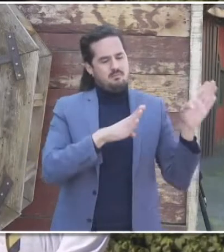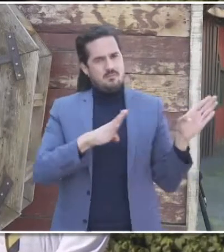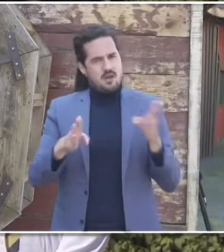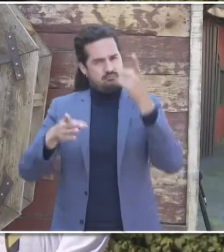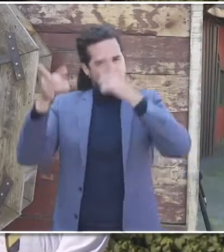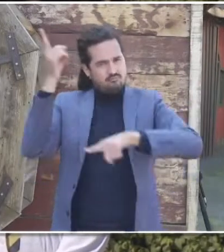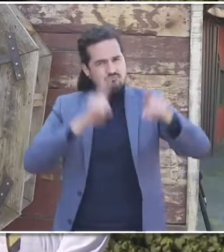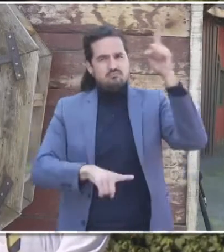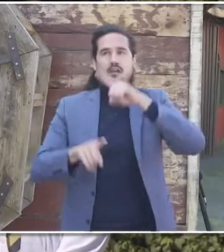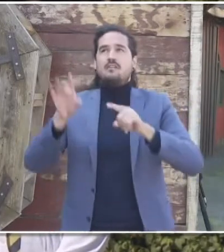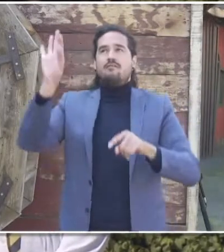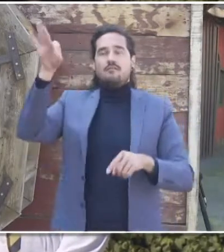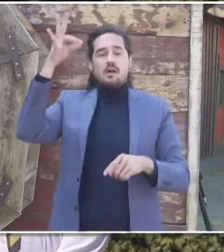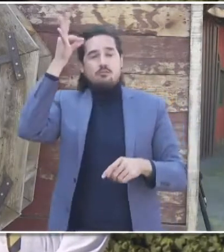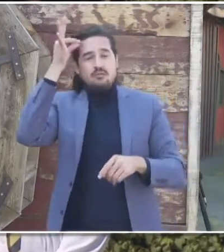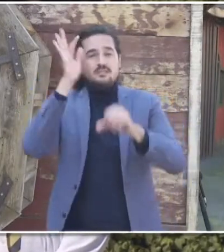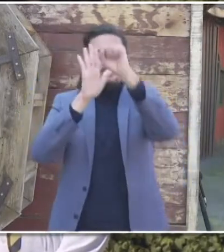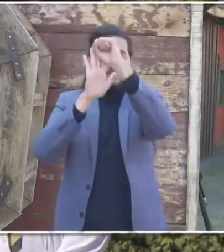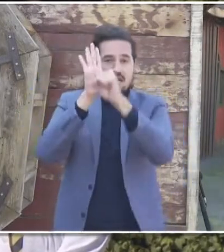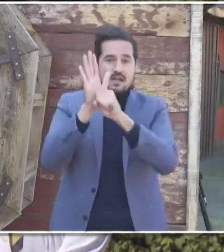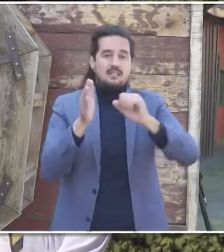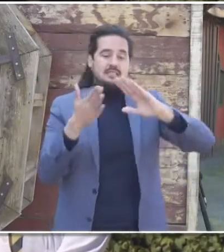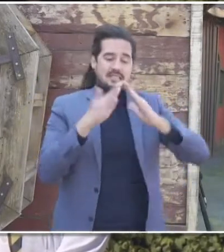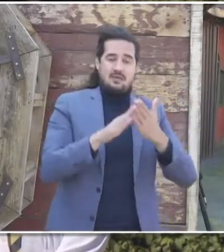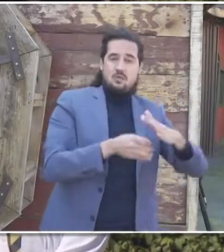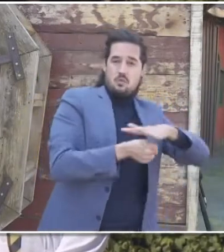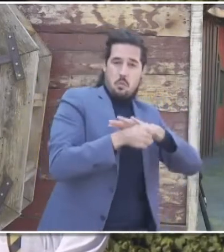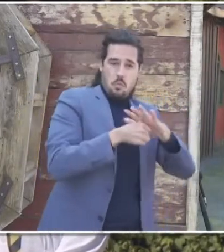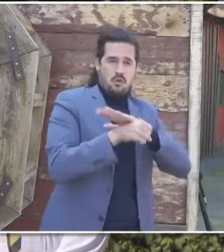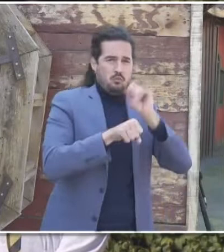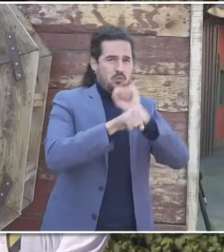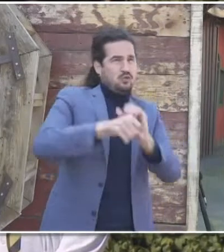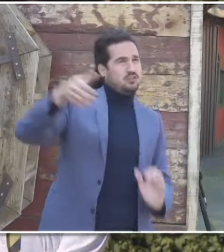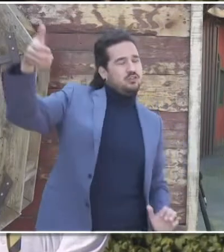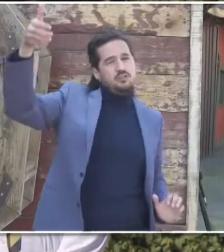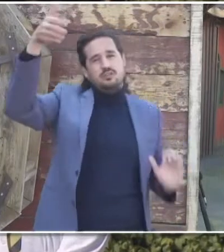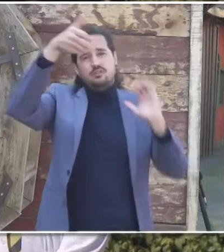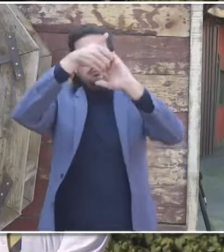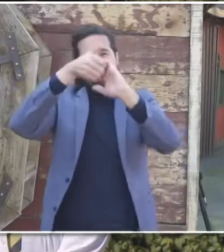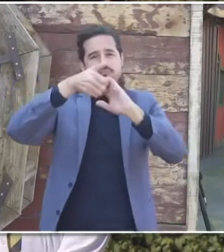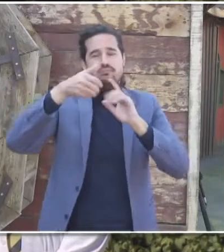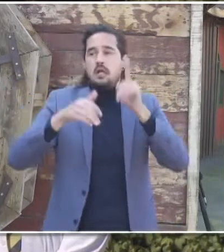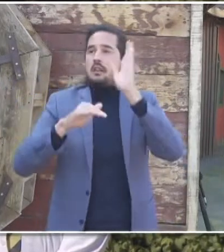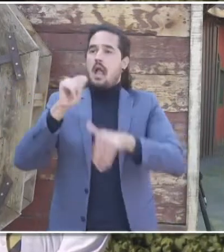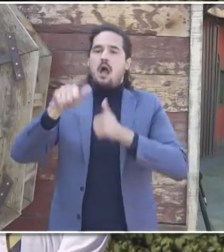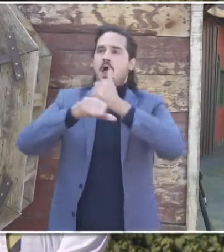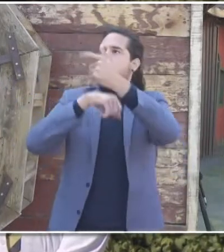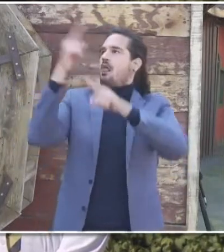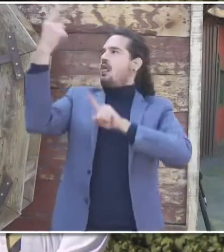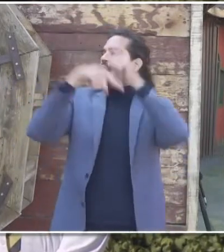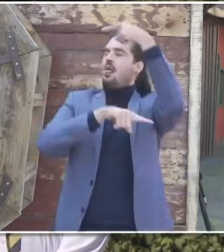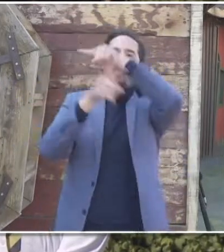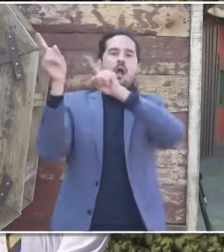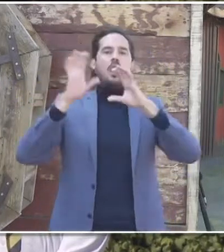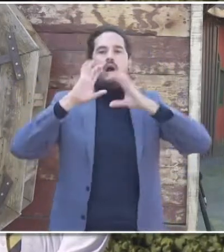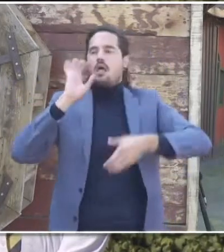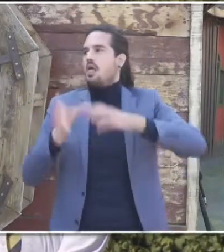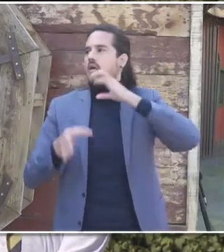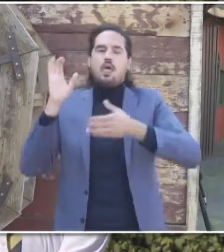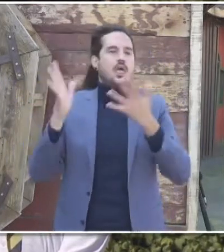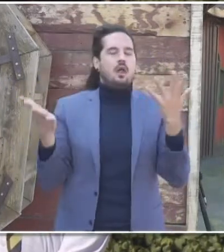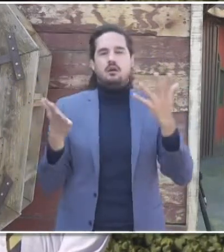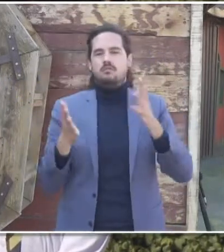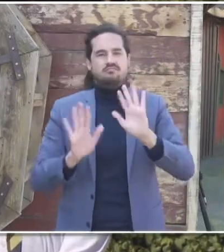in this together. Blaming and pointing fingers doesn't solve any problems. It doesn't produce one more vaccine. But working